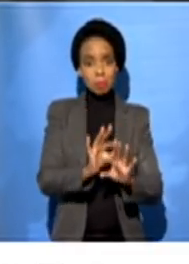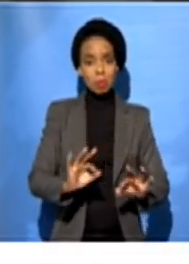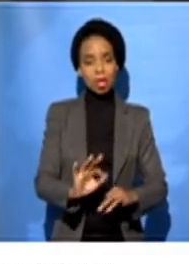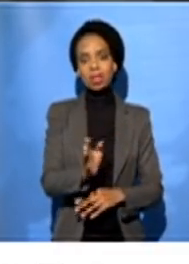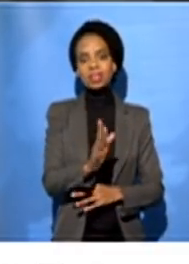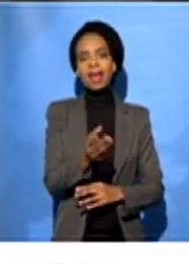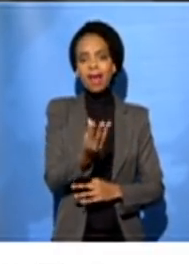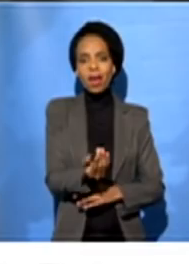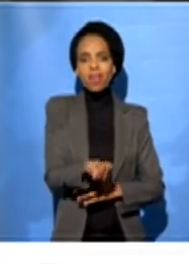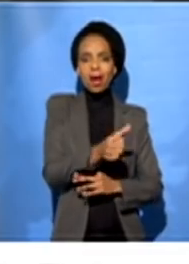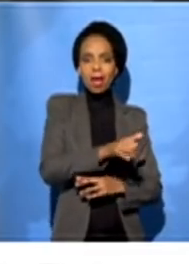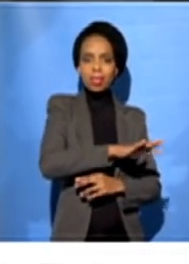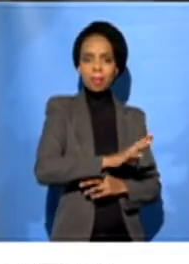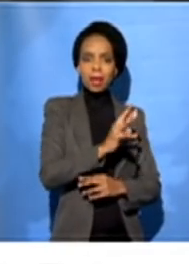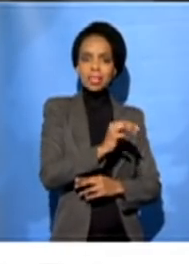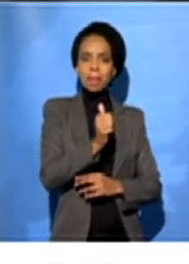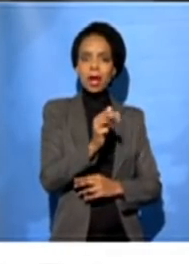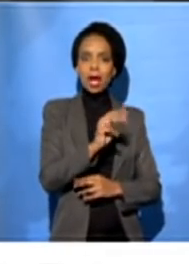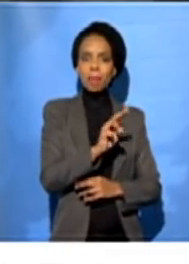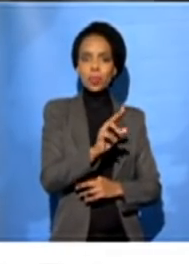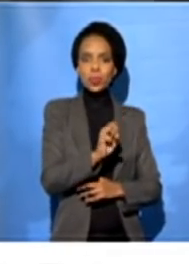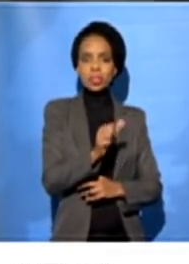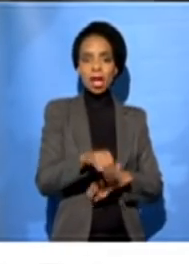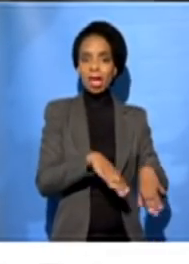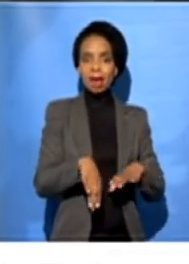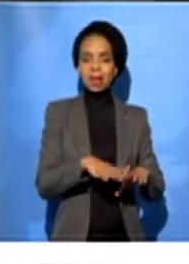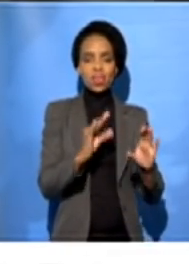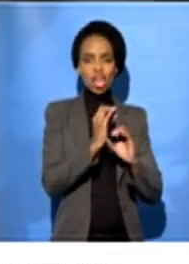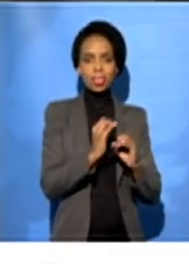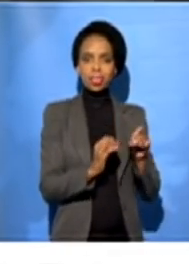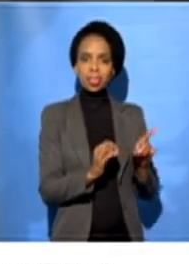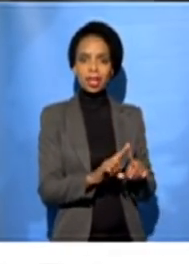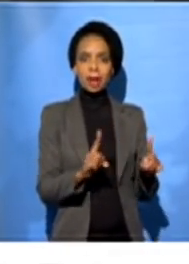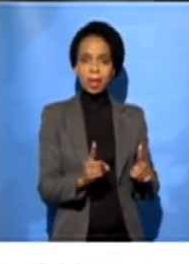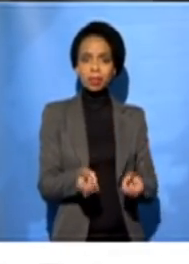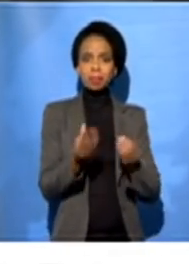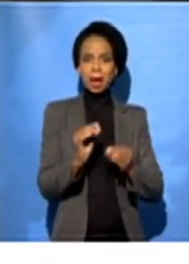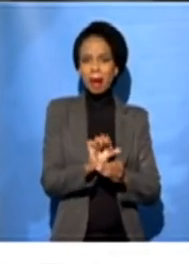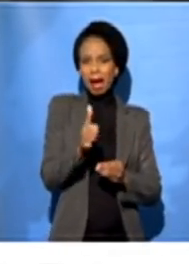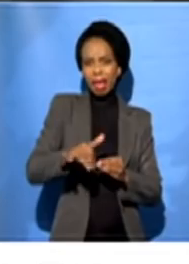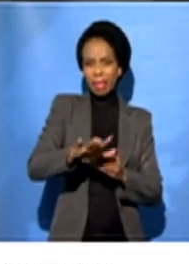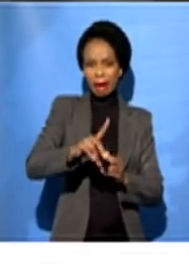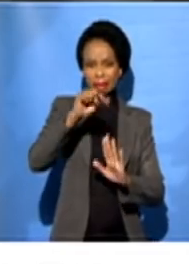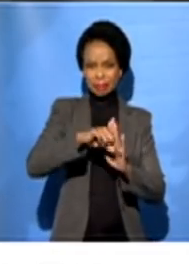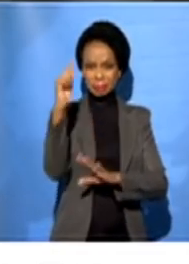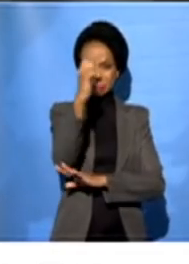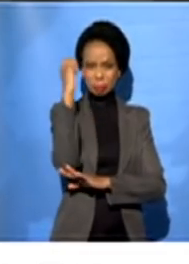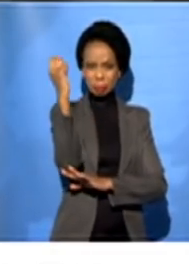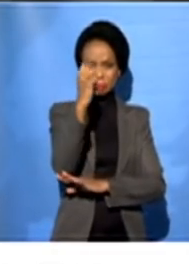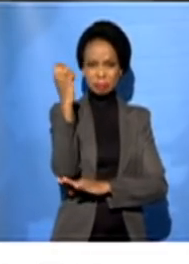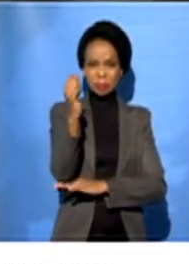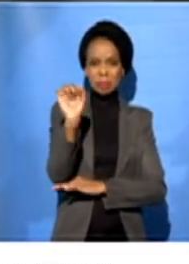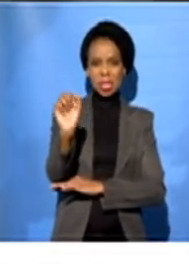area, there wasn't any activity. But then we got a report that from other areas deep in the rural northwest, like in the